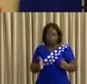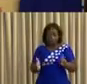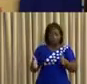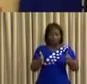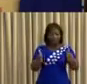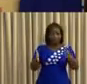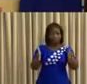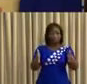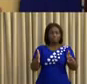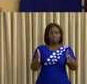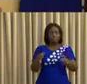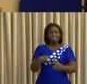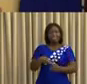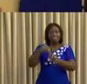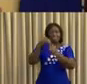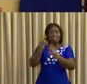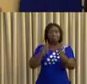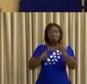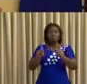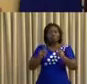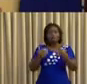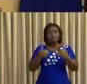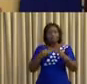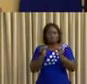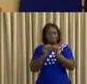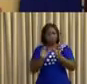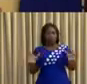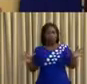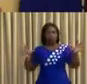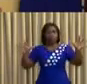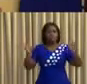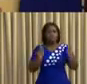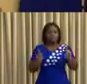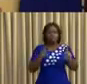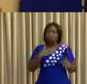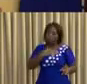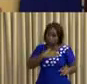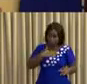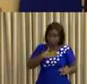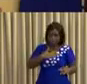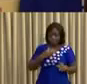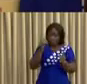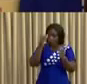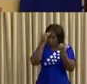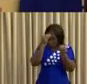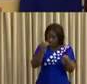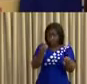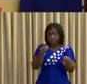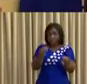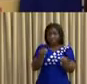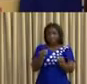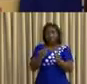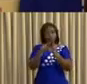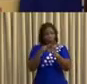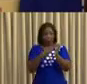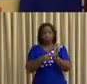restrictions, especially those dealing with large gatherings, must be adhered to and enforced at the polling stations at